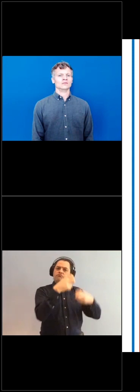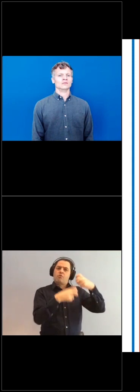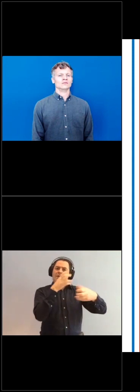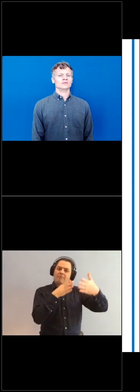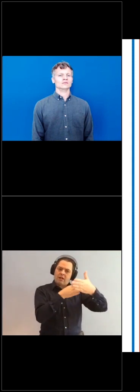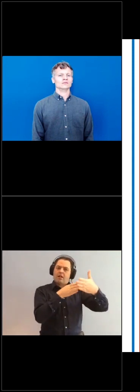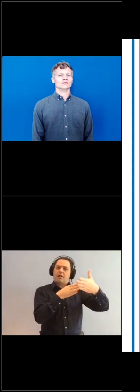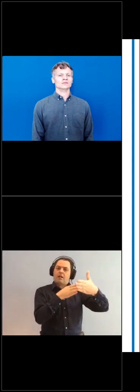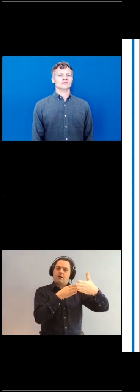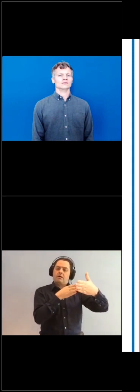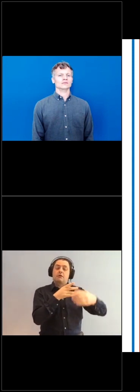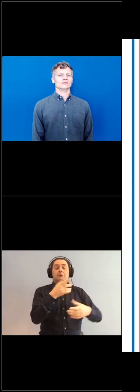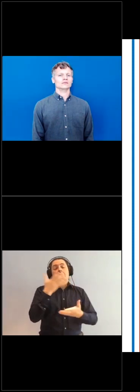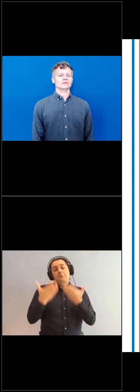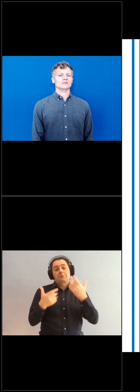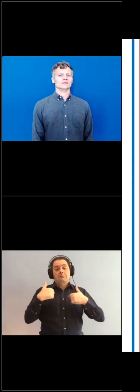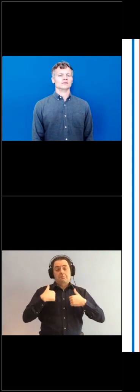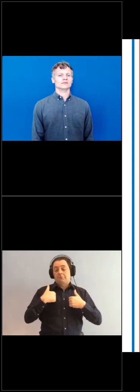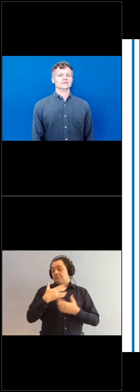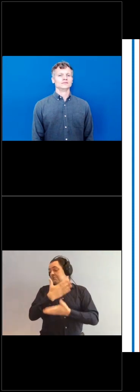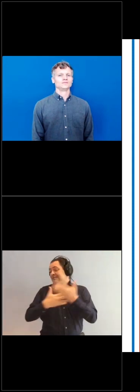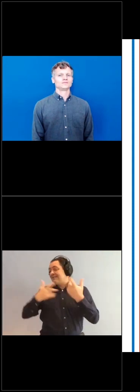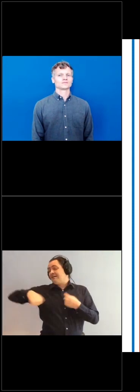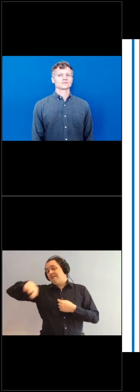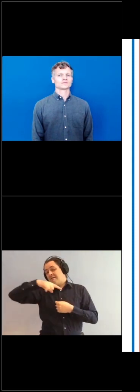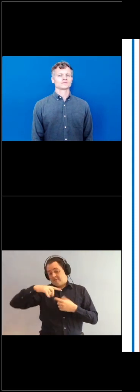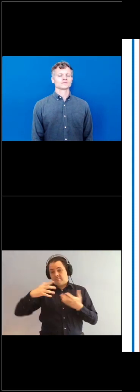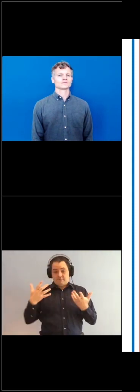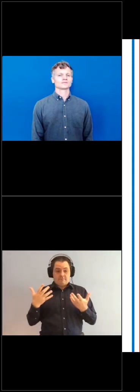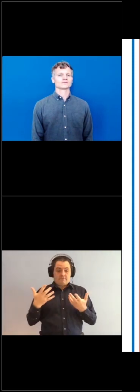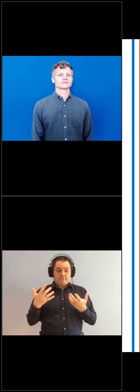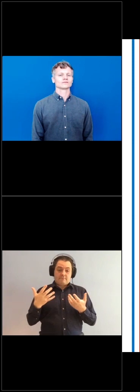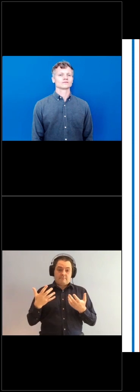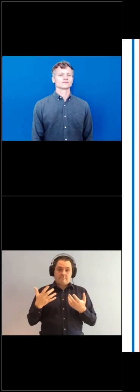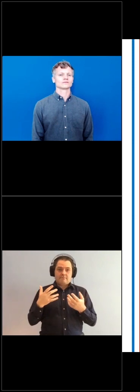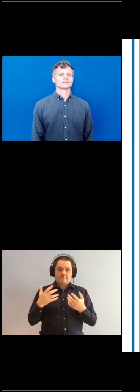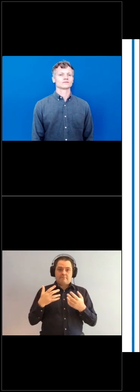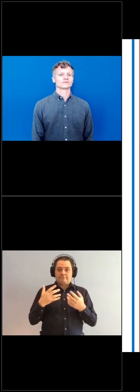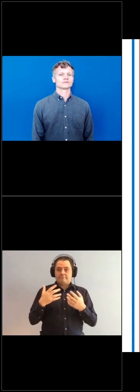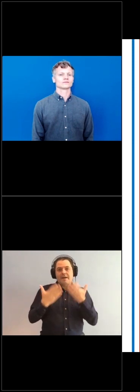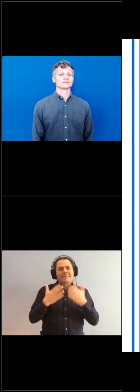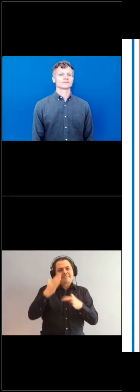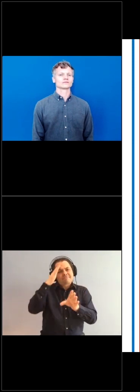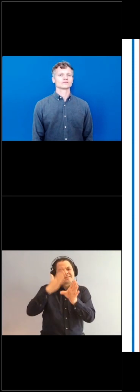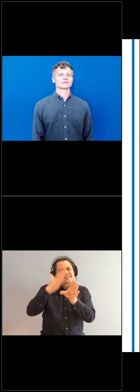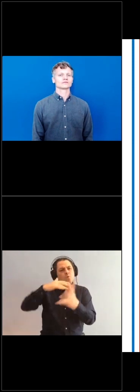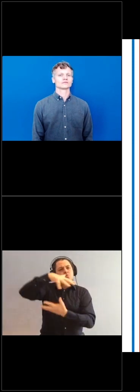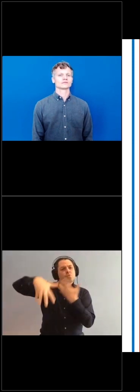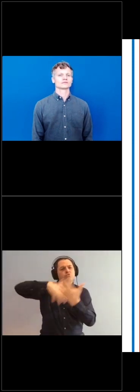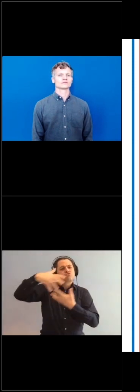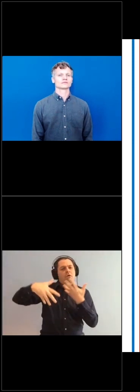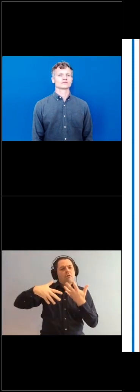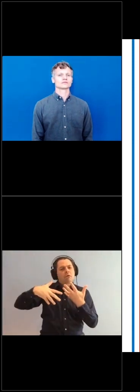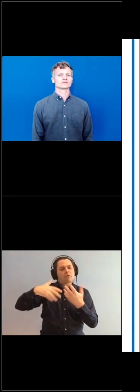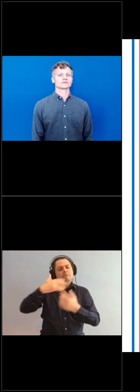with disabilities, especially those who has psychosocial disabilities and multiple